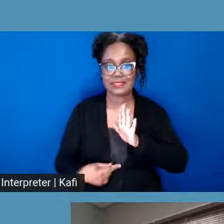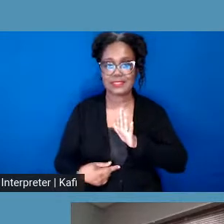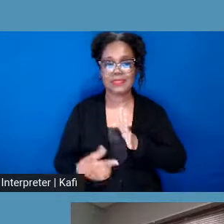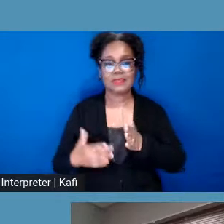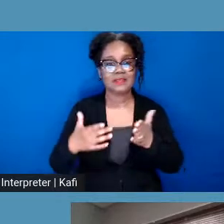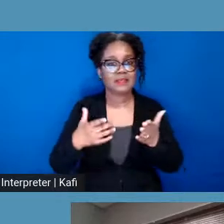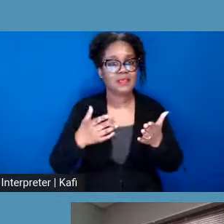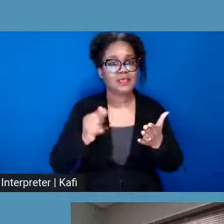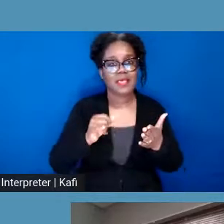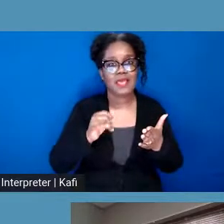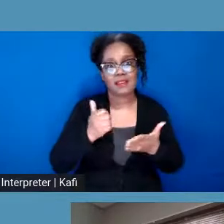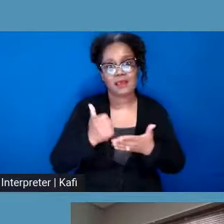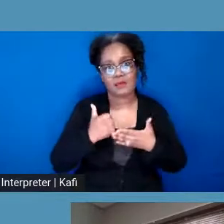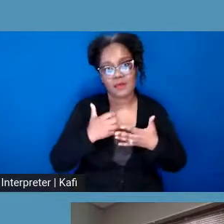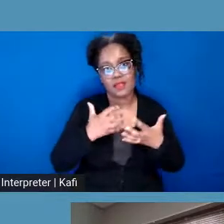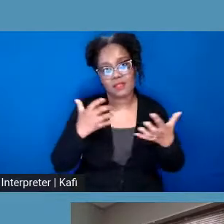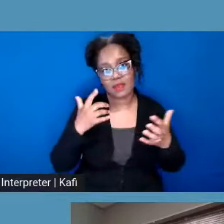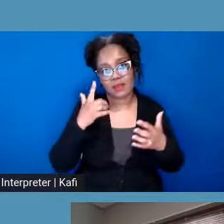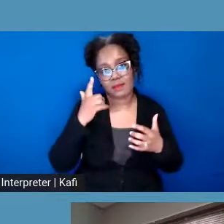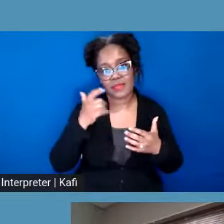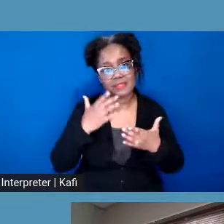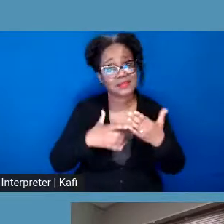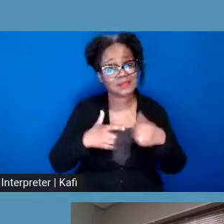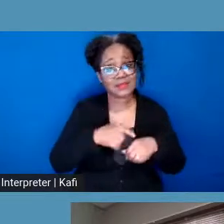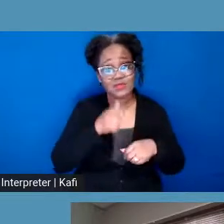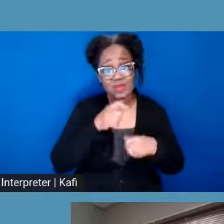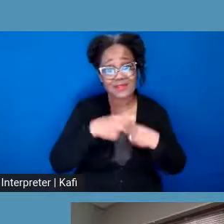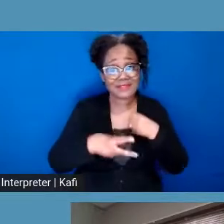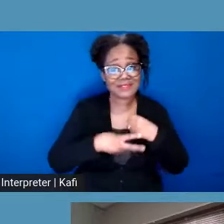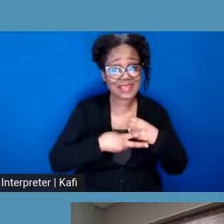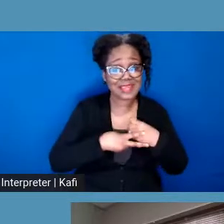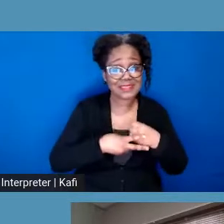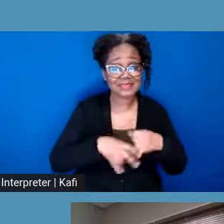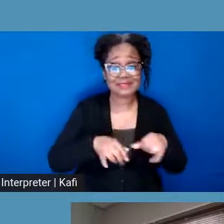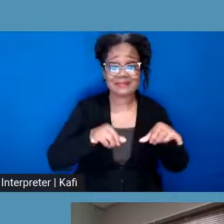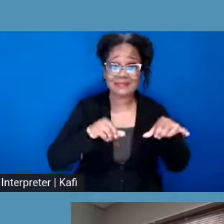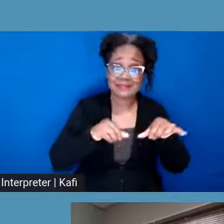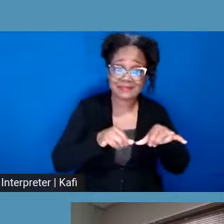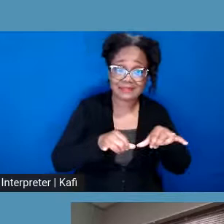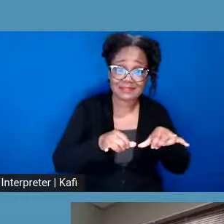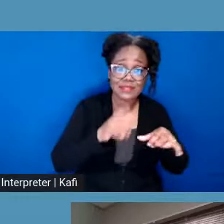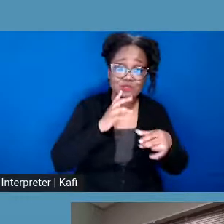So you know what? Save a TIFF and have a working JPEG, and you're going to be okay. Yeah.